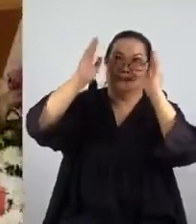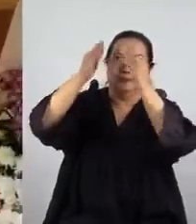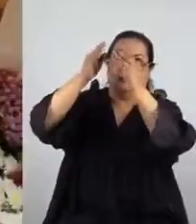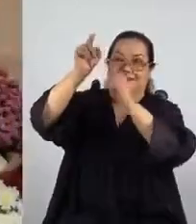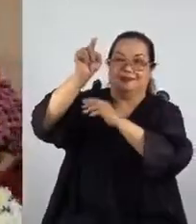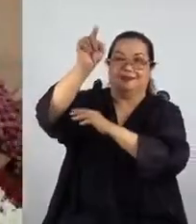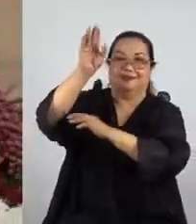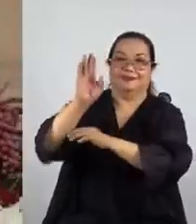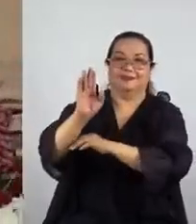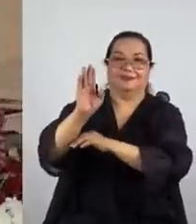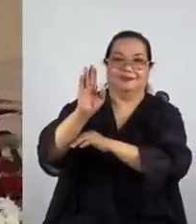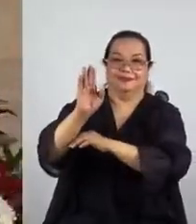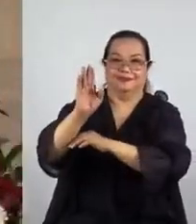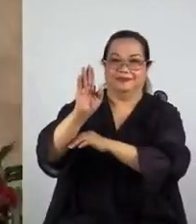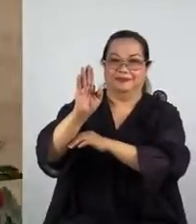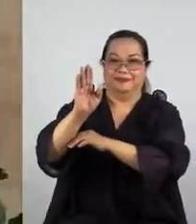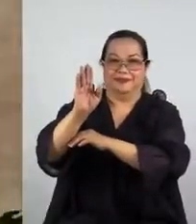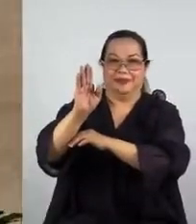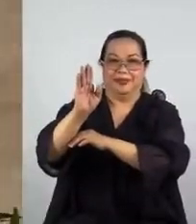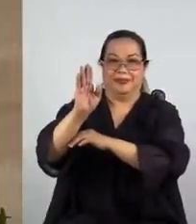Him.